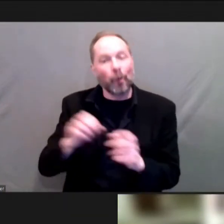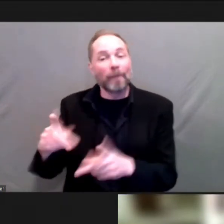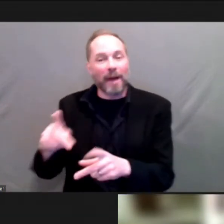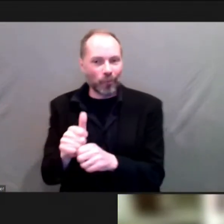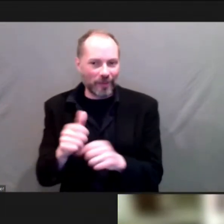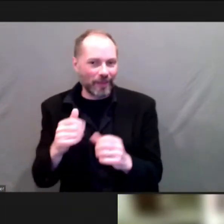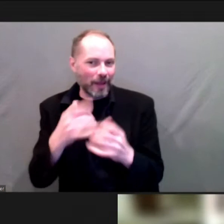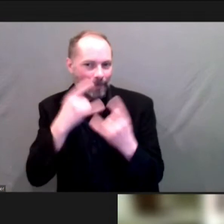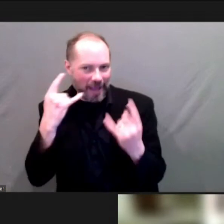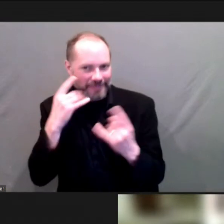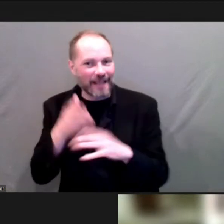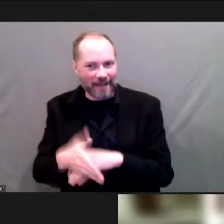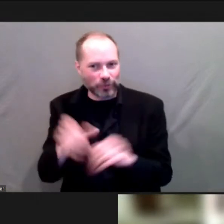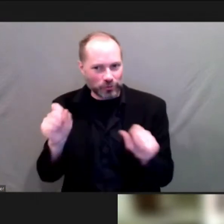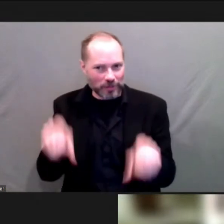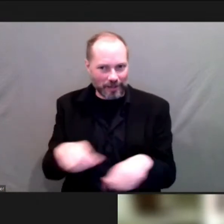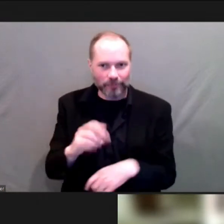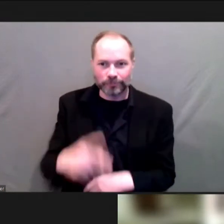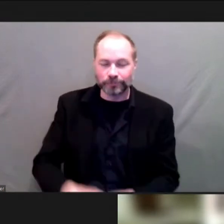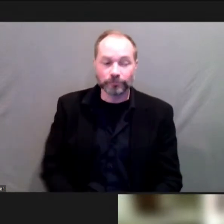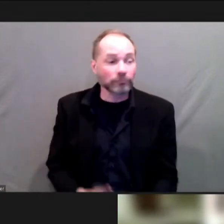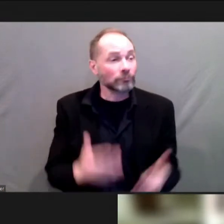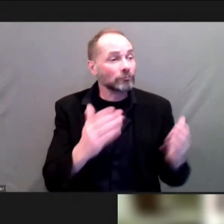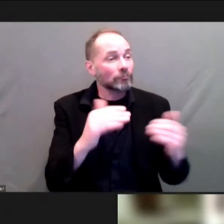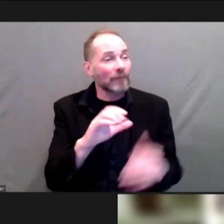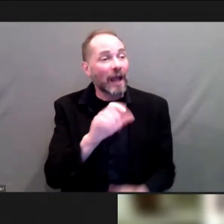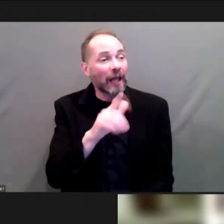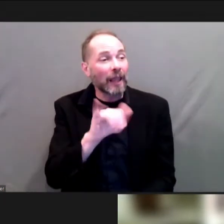Our next question is from Claire Cleveland. Go ahead, Claire.